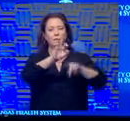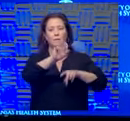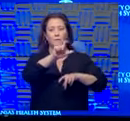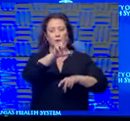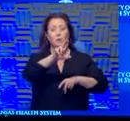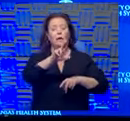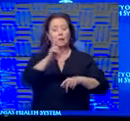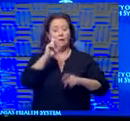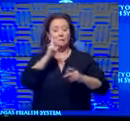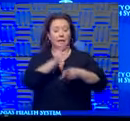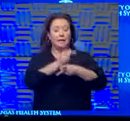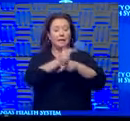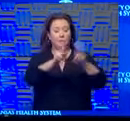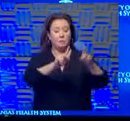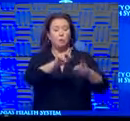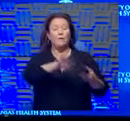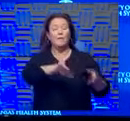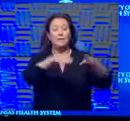from influenza.